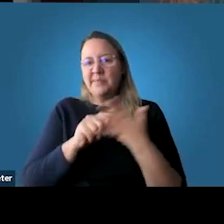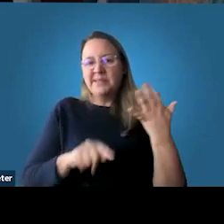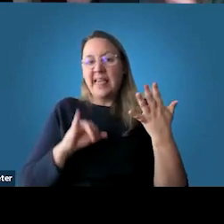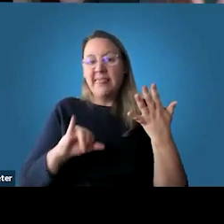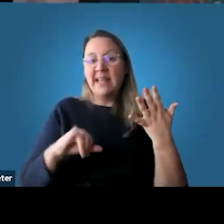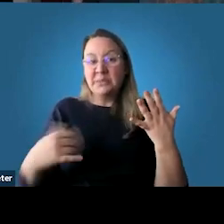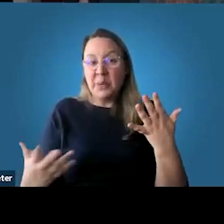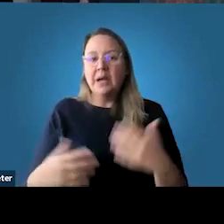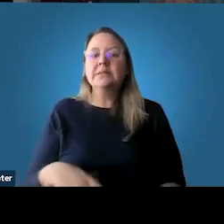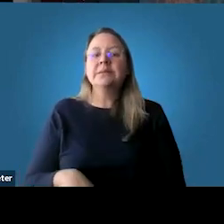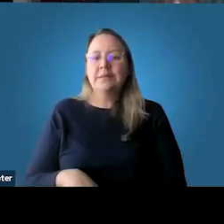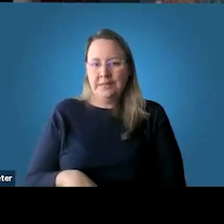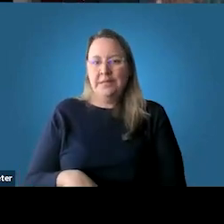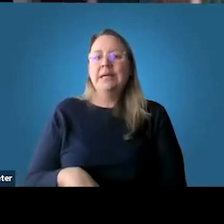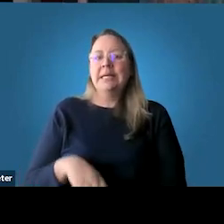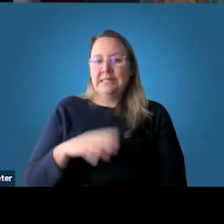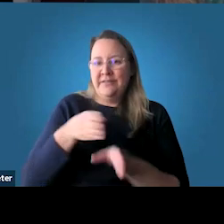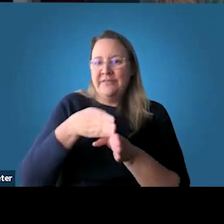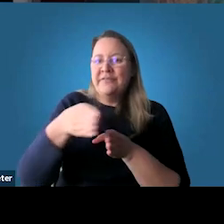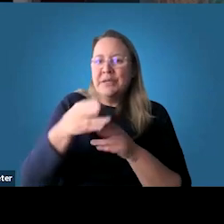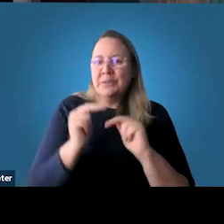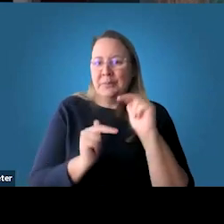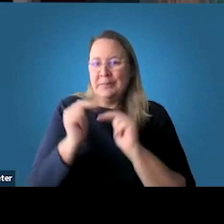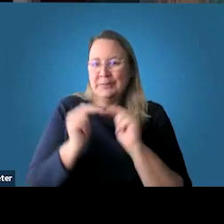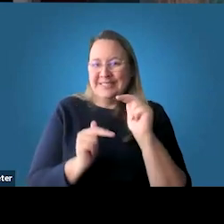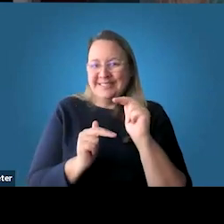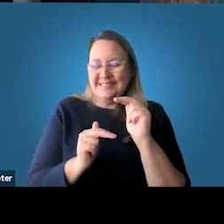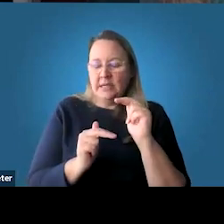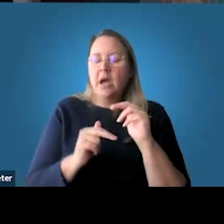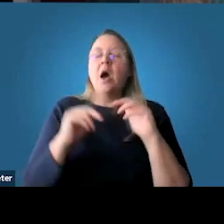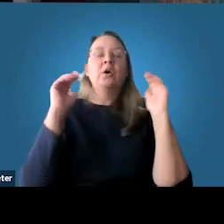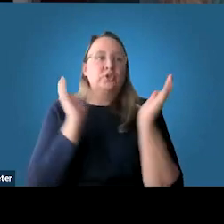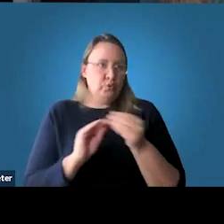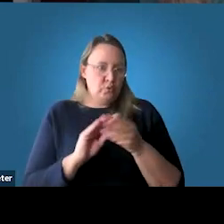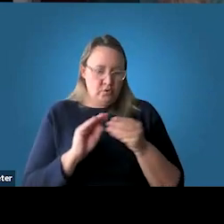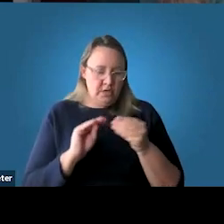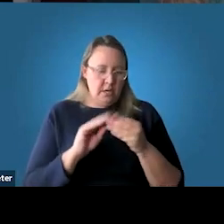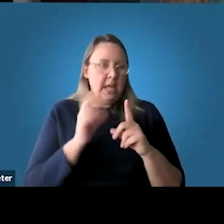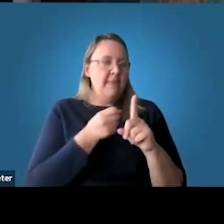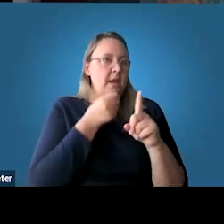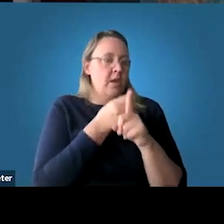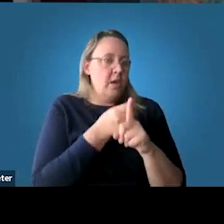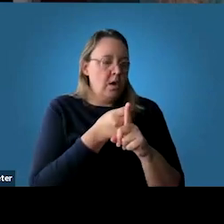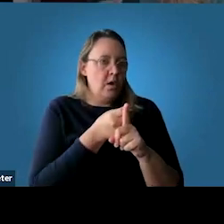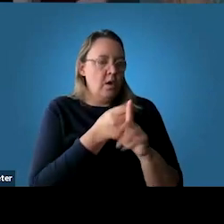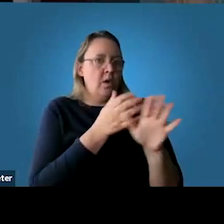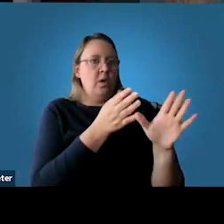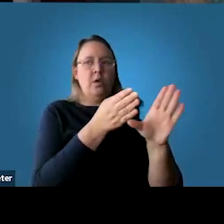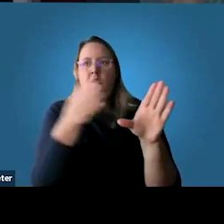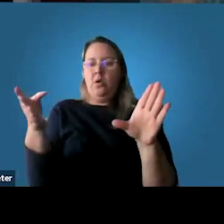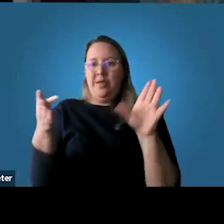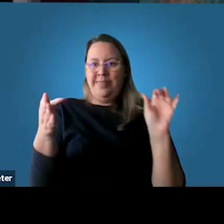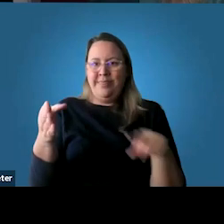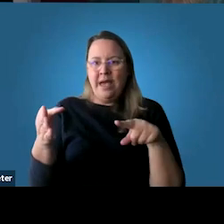building. It's all related, right? Telling the story of the impact of our communications and setting future strategy are